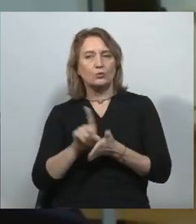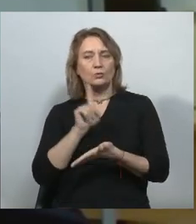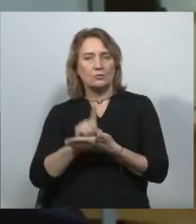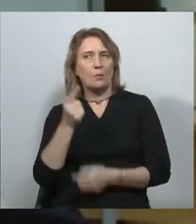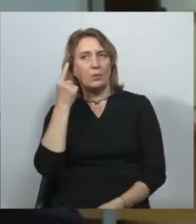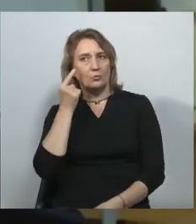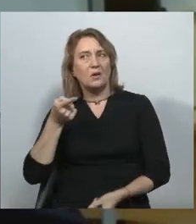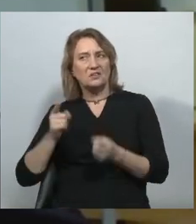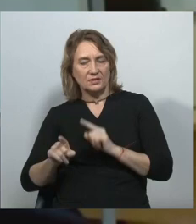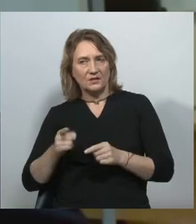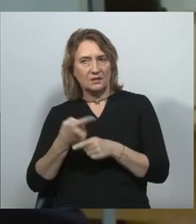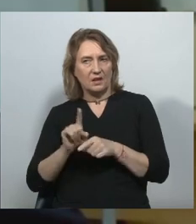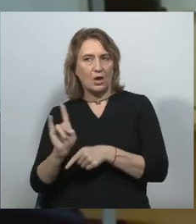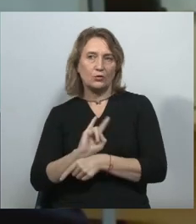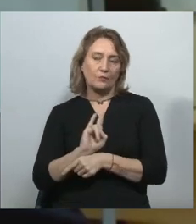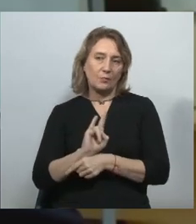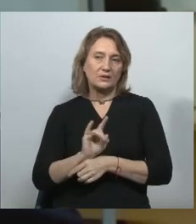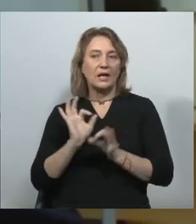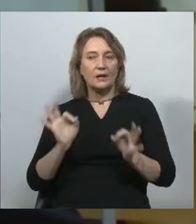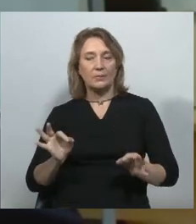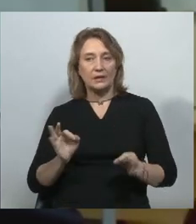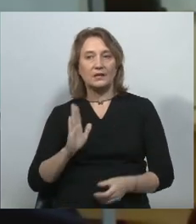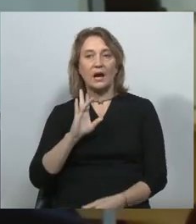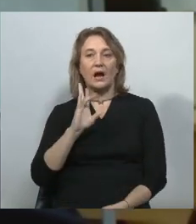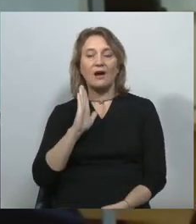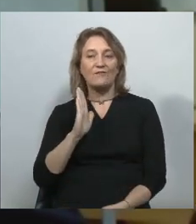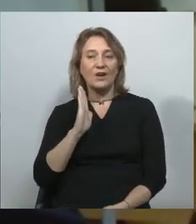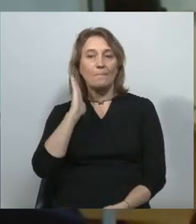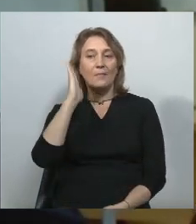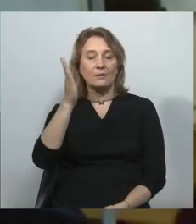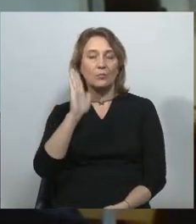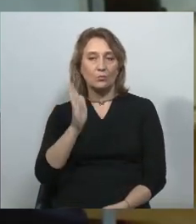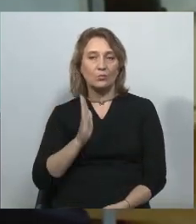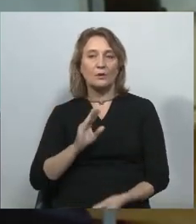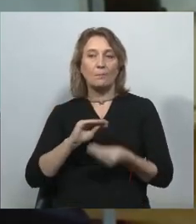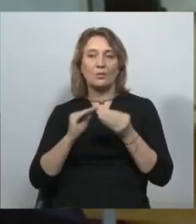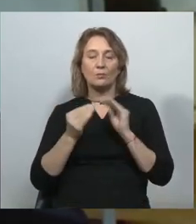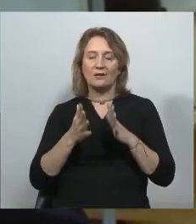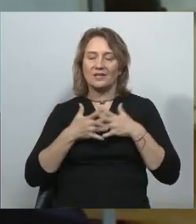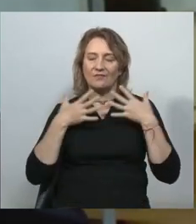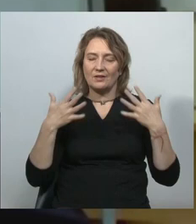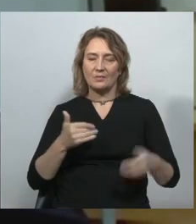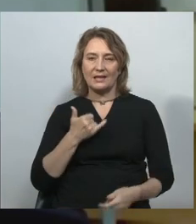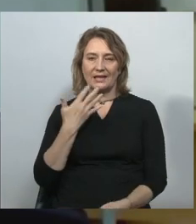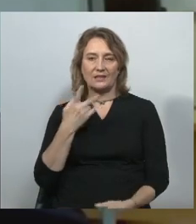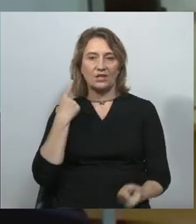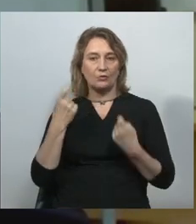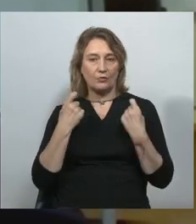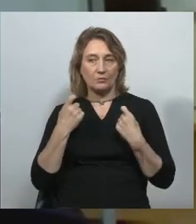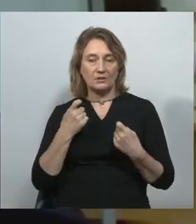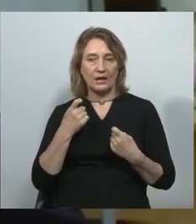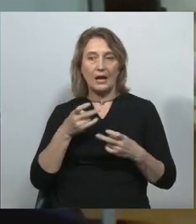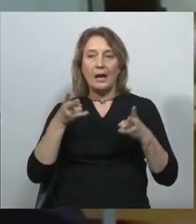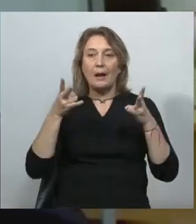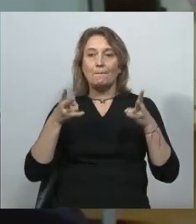think whether this is disinformation or not. But I think in the future we shall have a problem with a big amount of